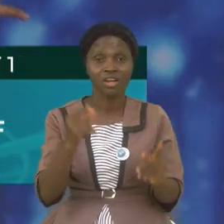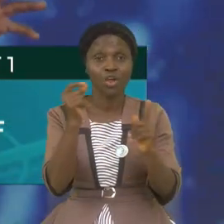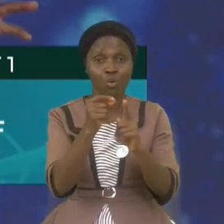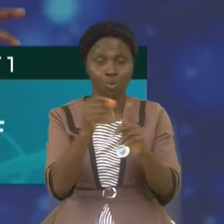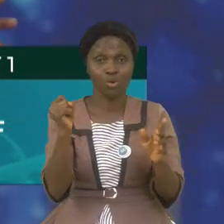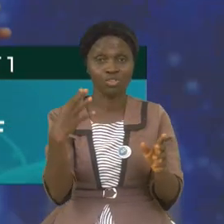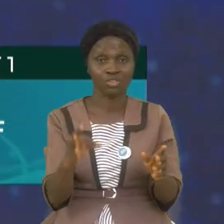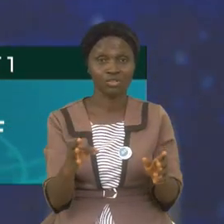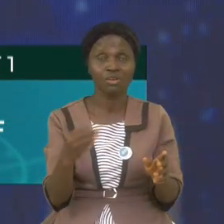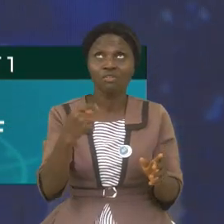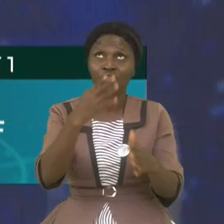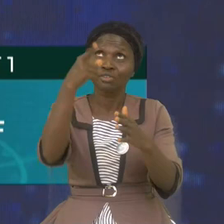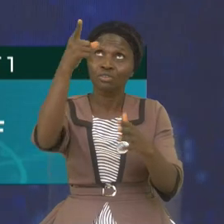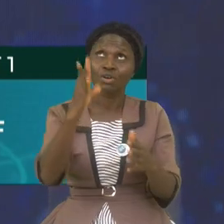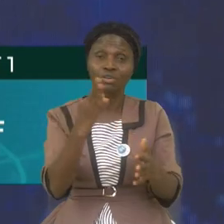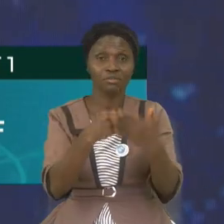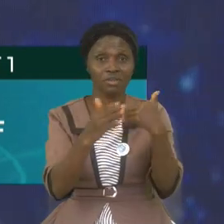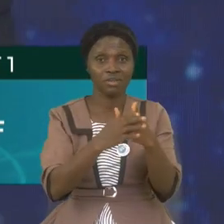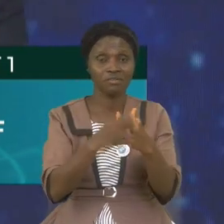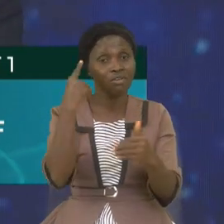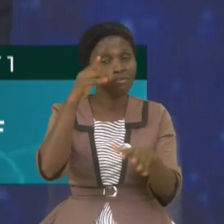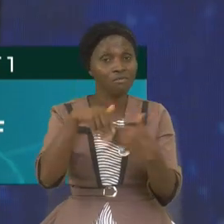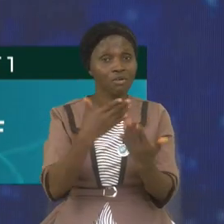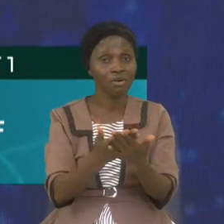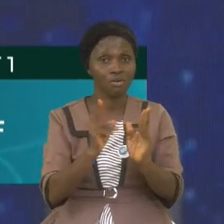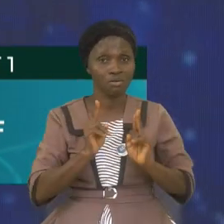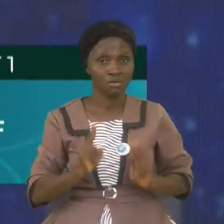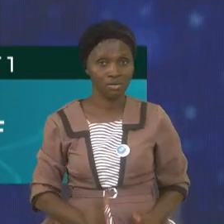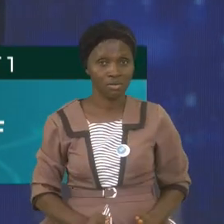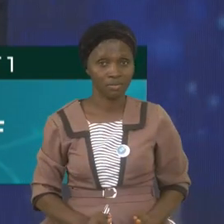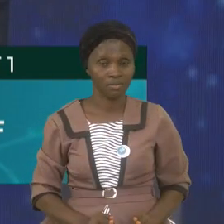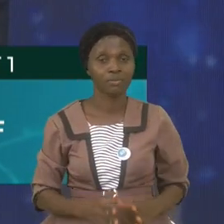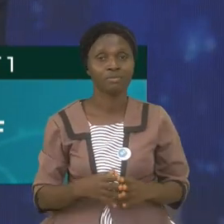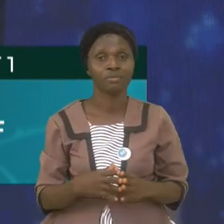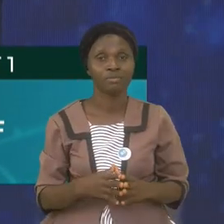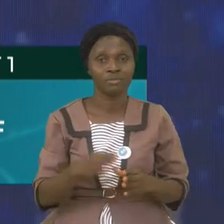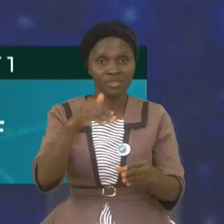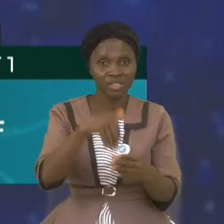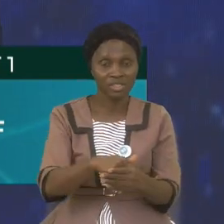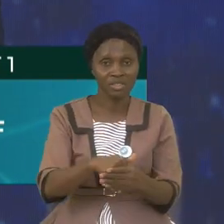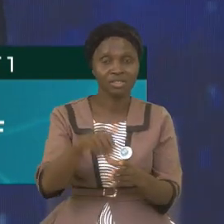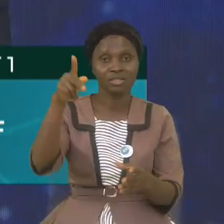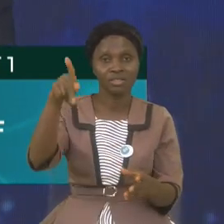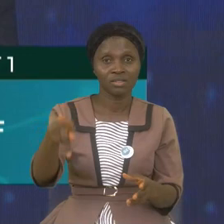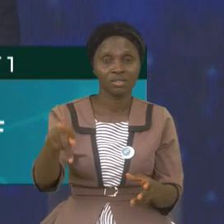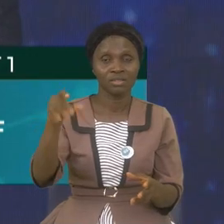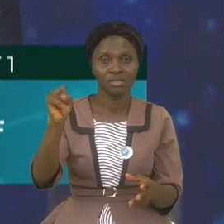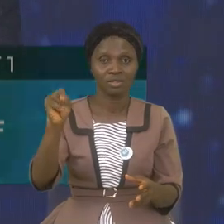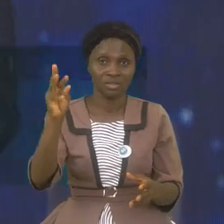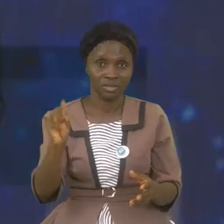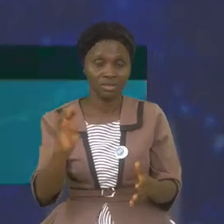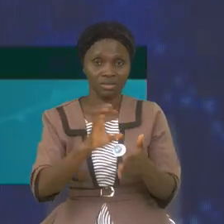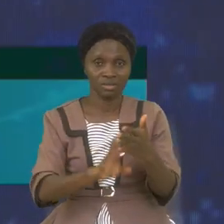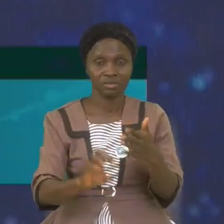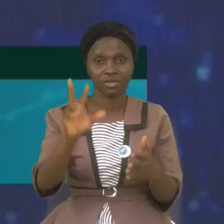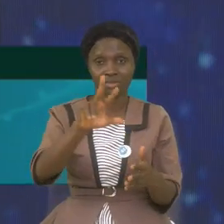of heaven for all humans. Psalm 33, reading from verse 9.